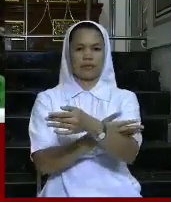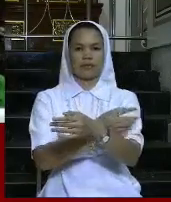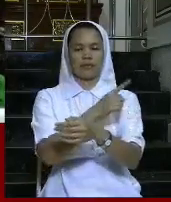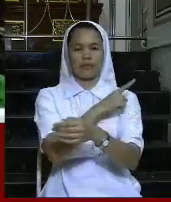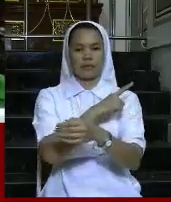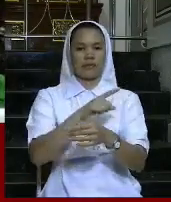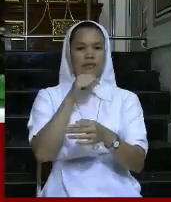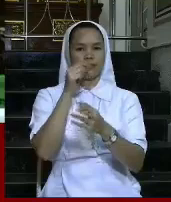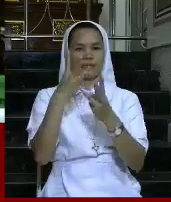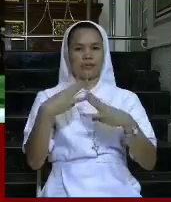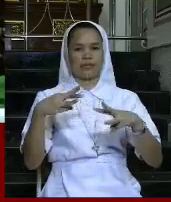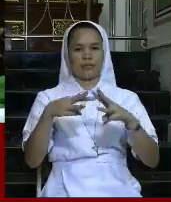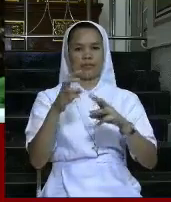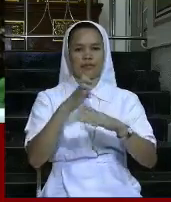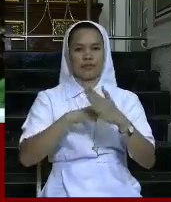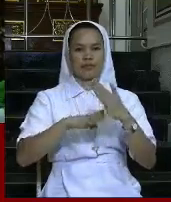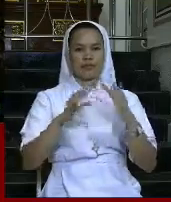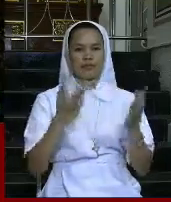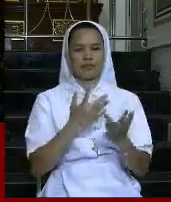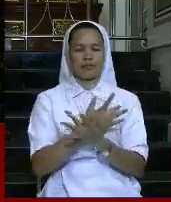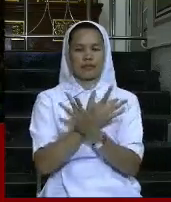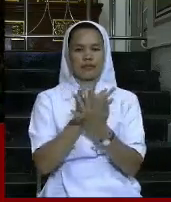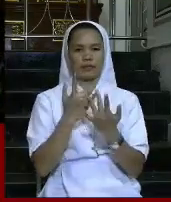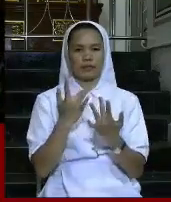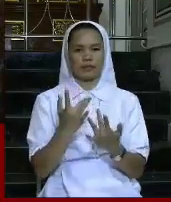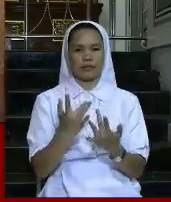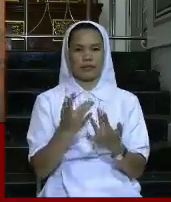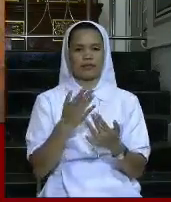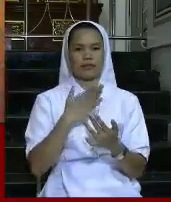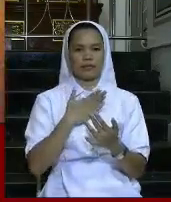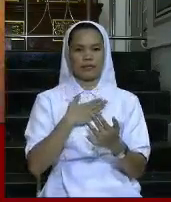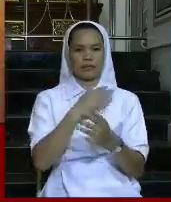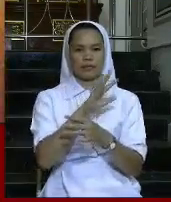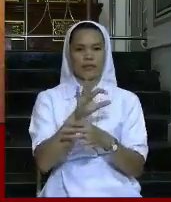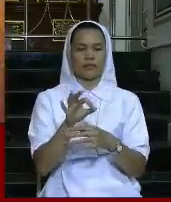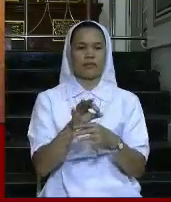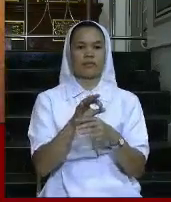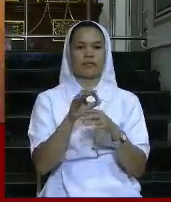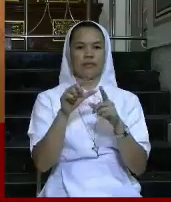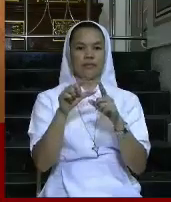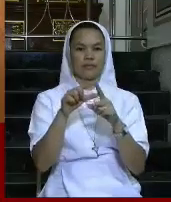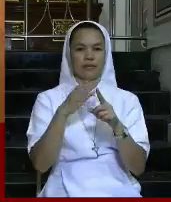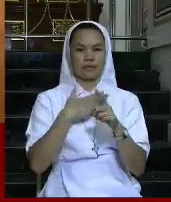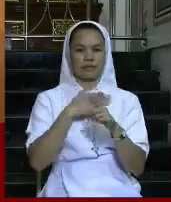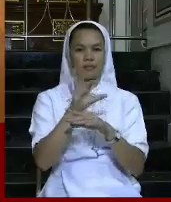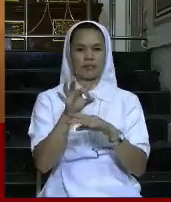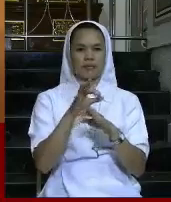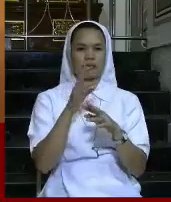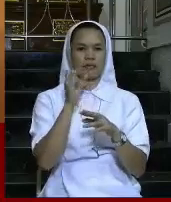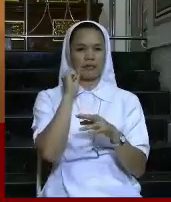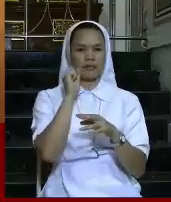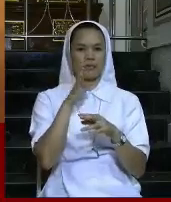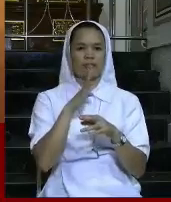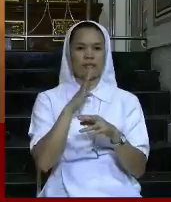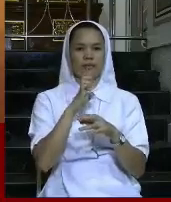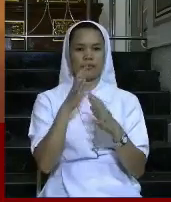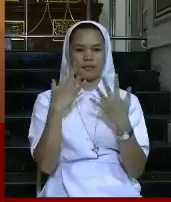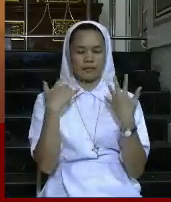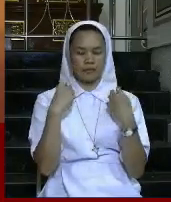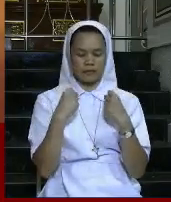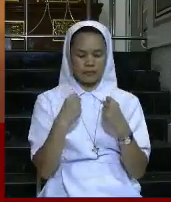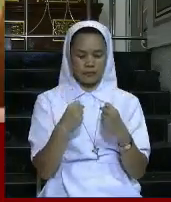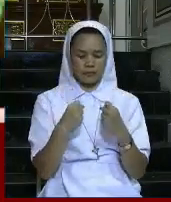Lamb. Lord, I am not worthy that you should enter under my roof, but only say the word, and my soul shall be